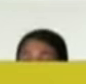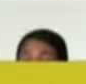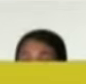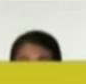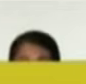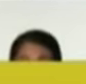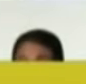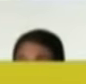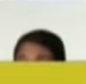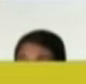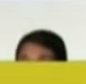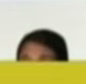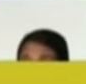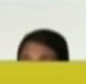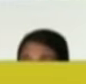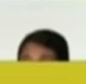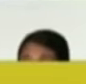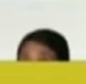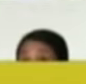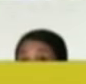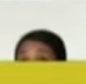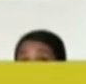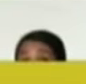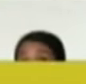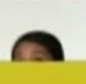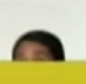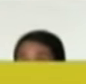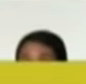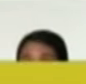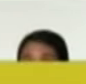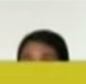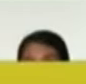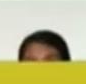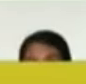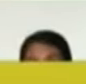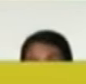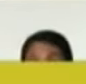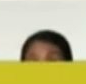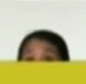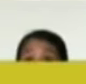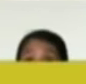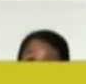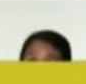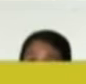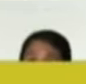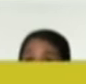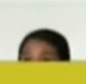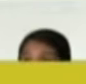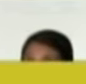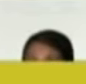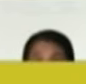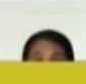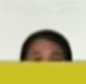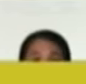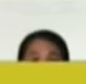This is an event where we're going to have the possibility to encounter and attend interviews